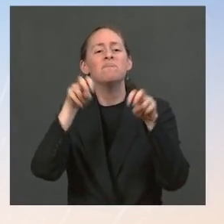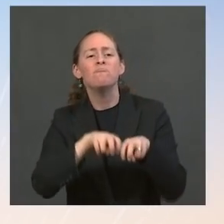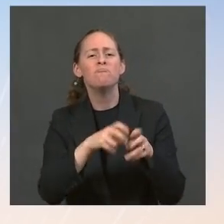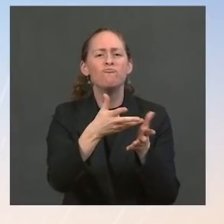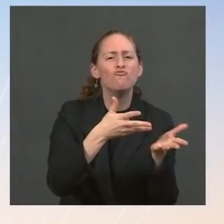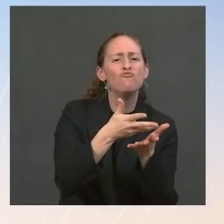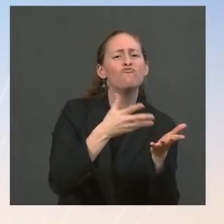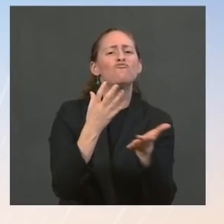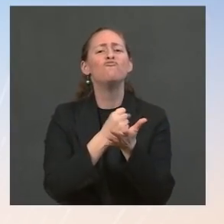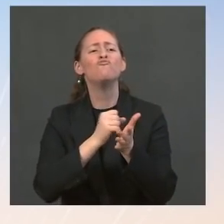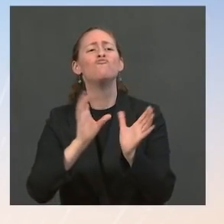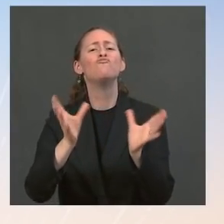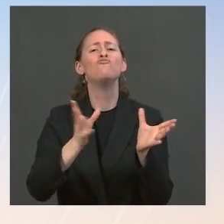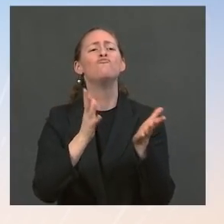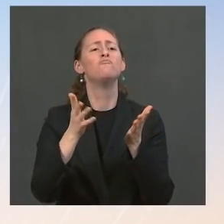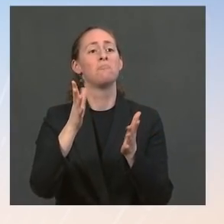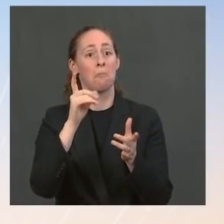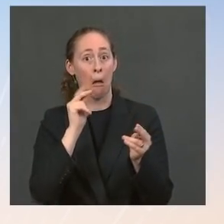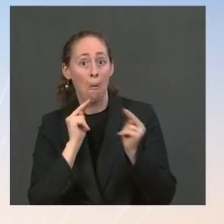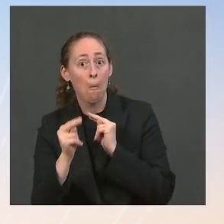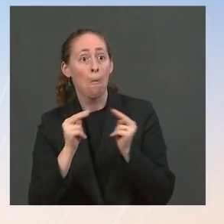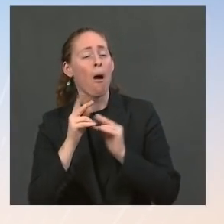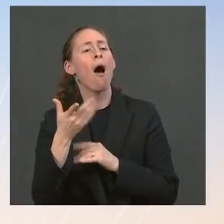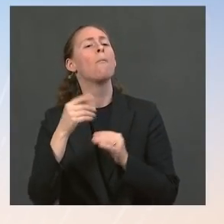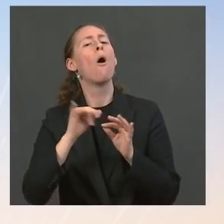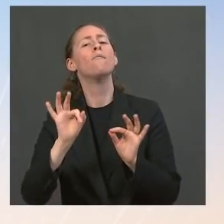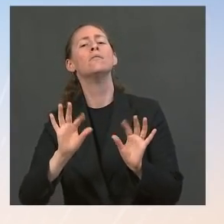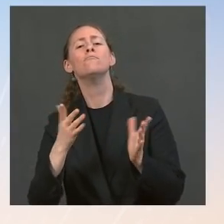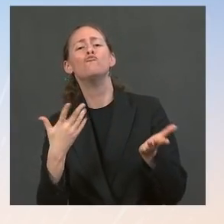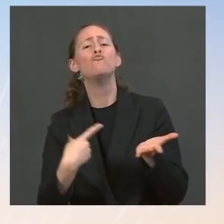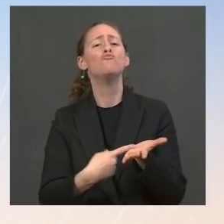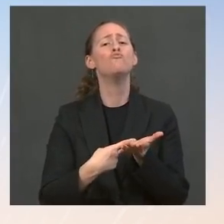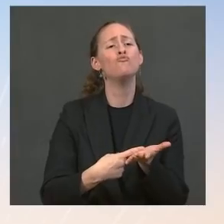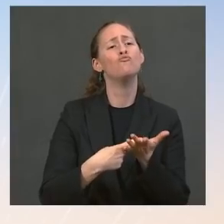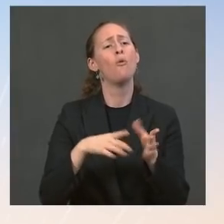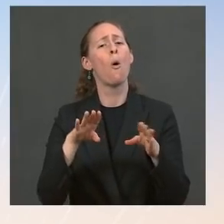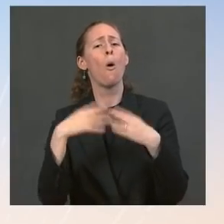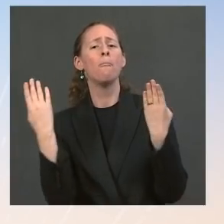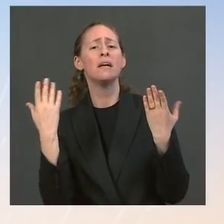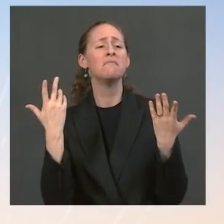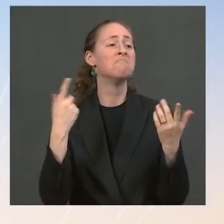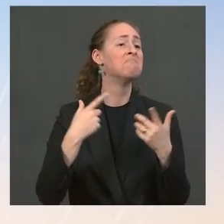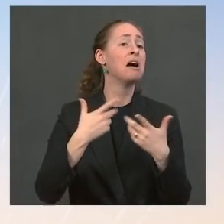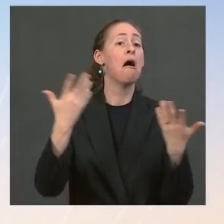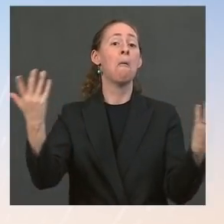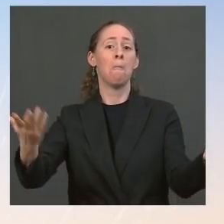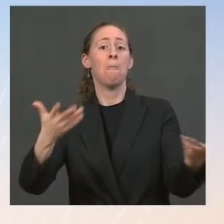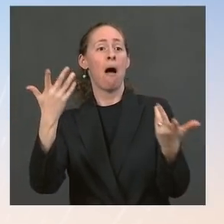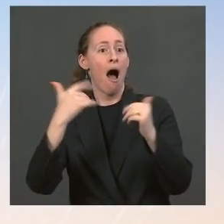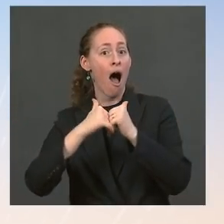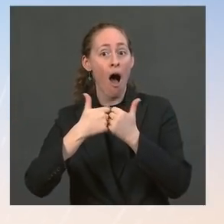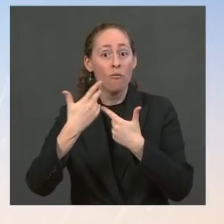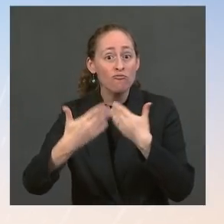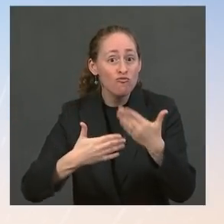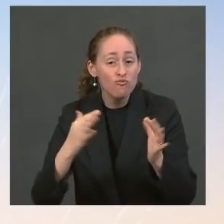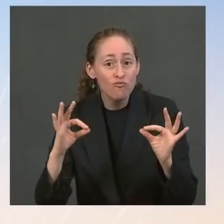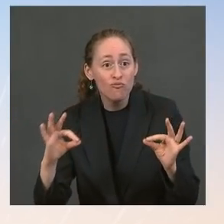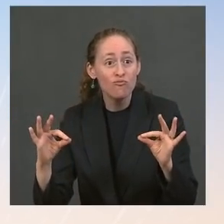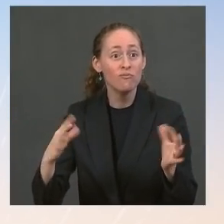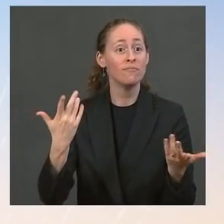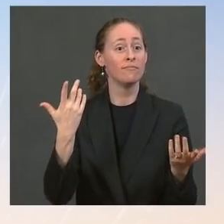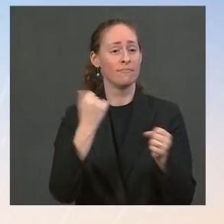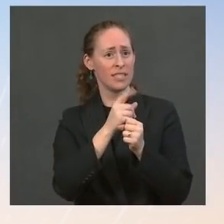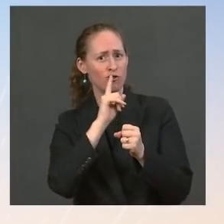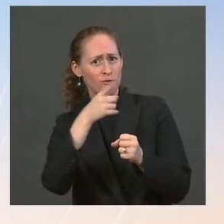wasn't meant to be a negotiation. It was a discussion about, you know, how things are going and work we're all committed to,